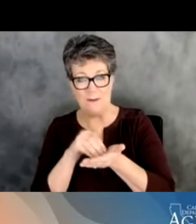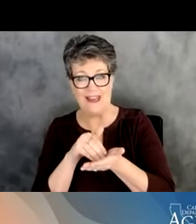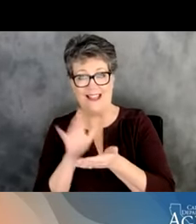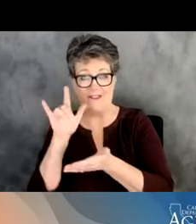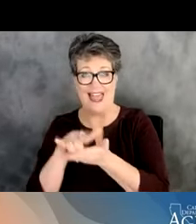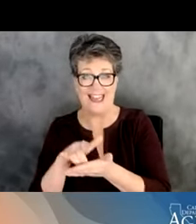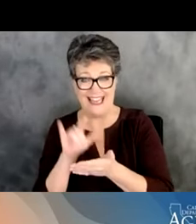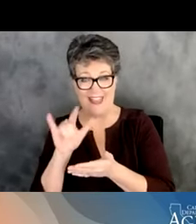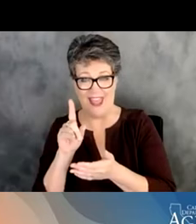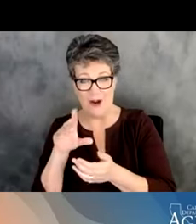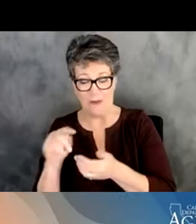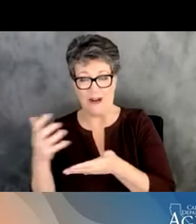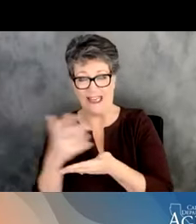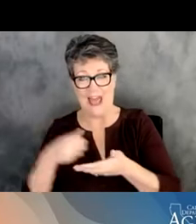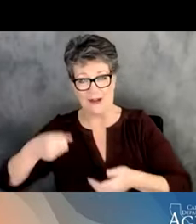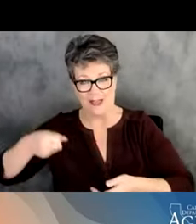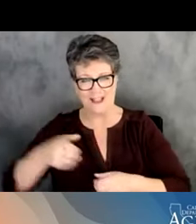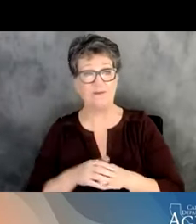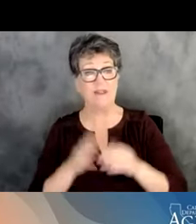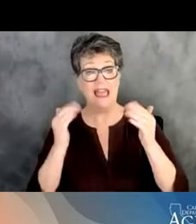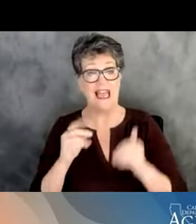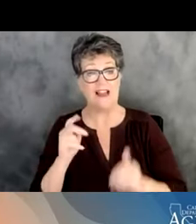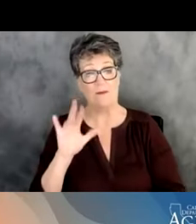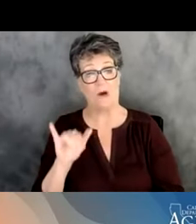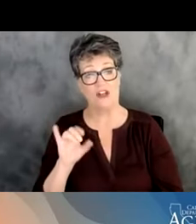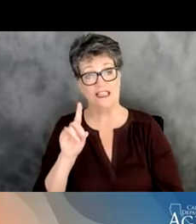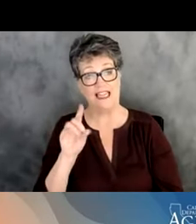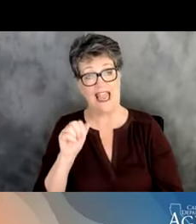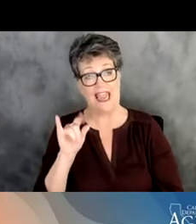at the airport and gathering her luggage. Next, we have Marcy Edelman.